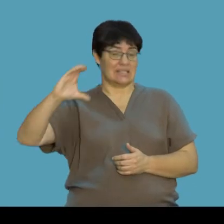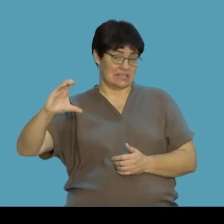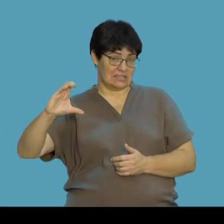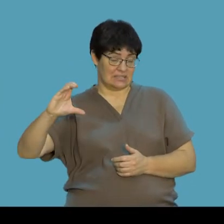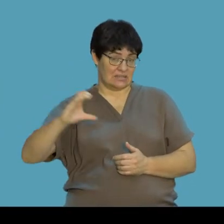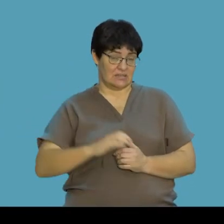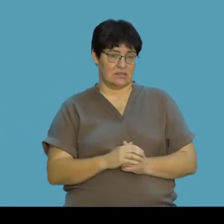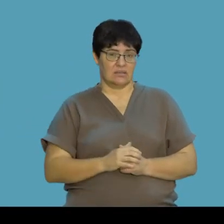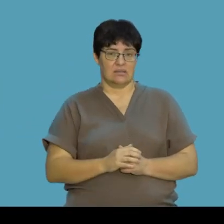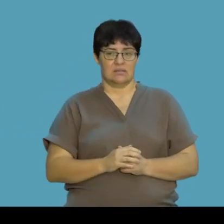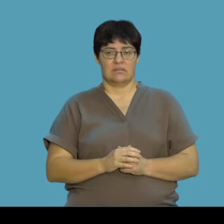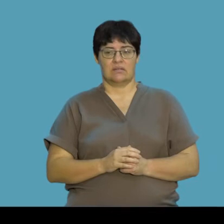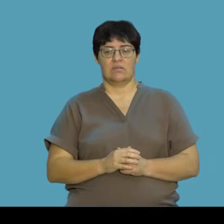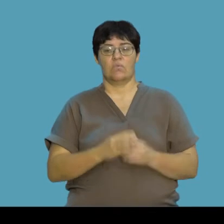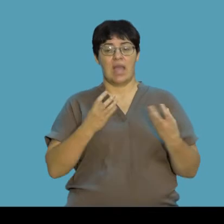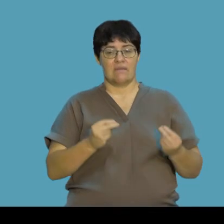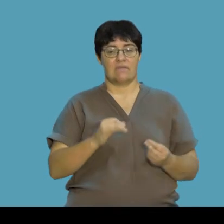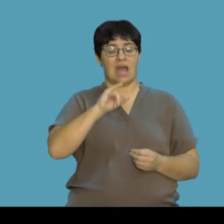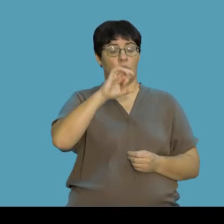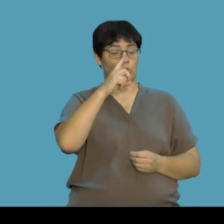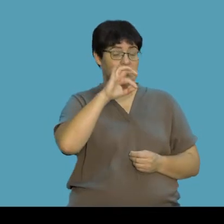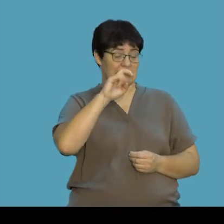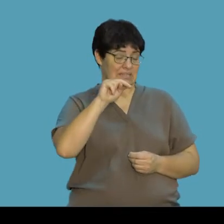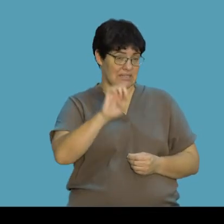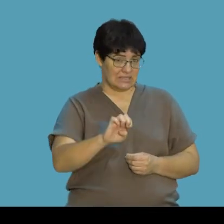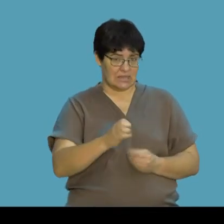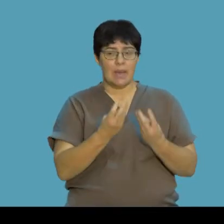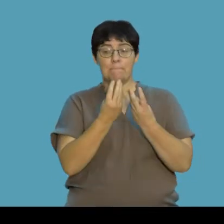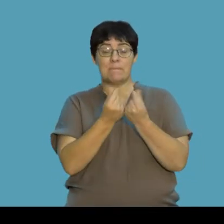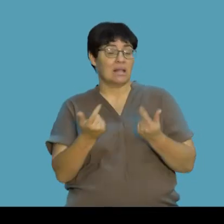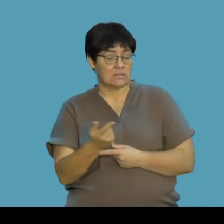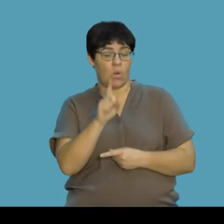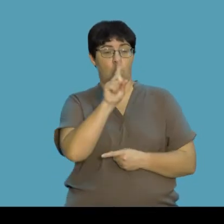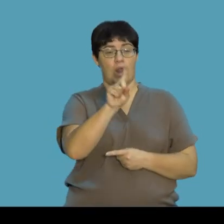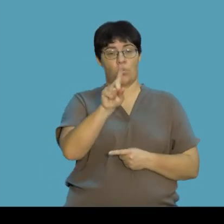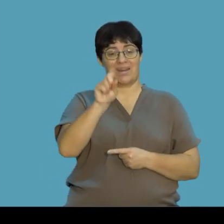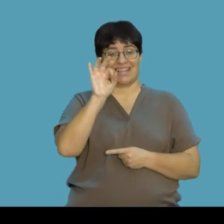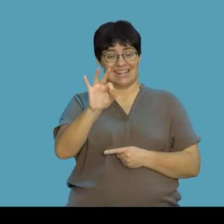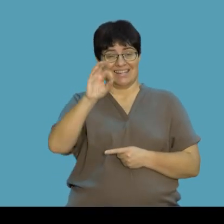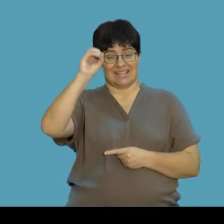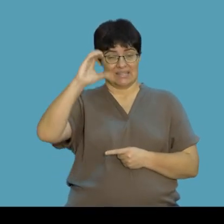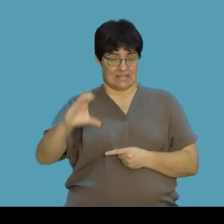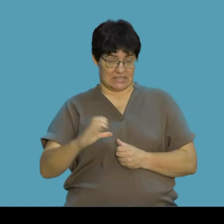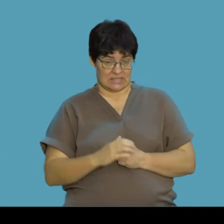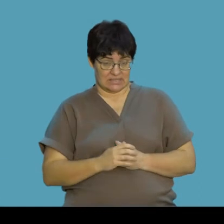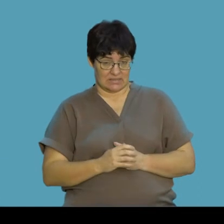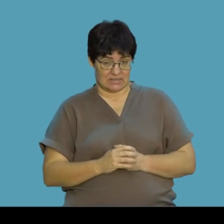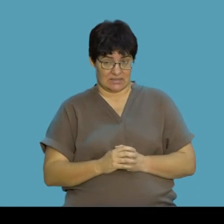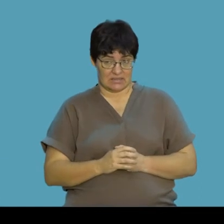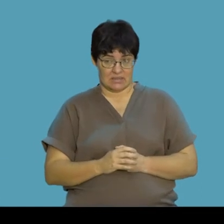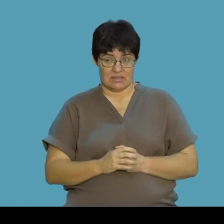okay, we have got iodine, which melts at 113, okay?